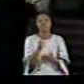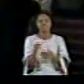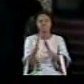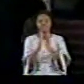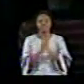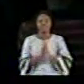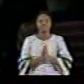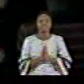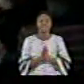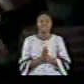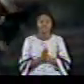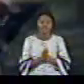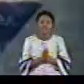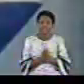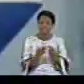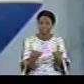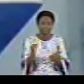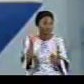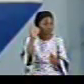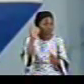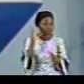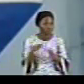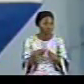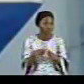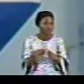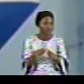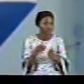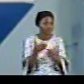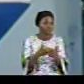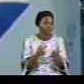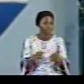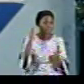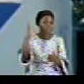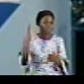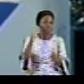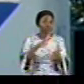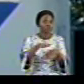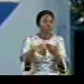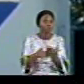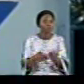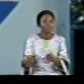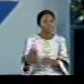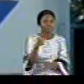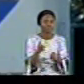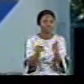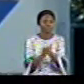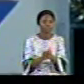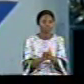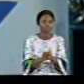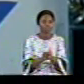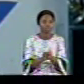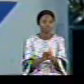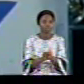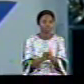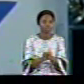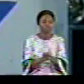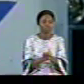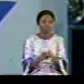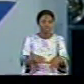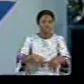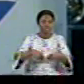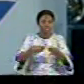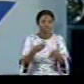Listen, before the testimony, all those who gave their lives to Christ tonight, the lunch hour